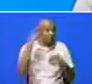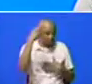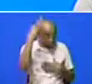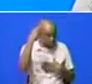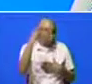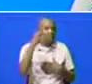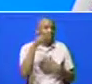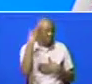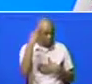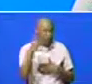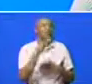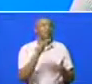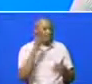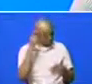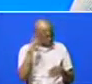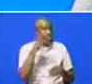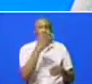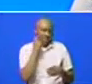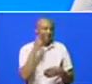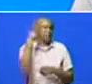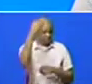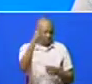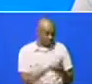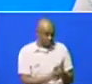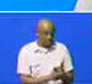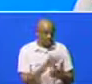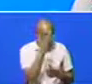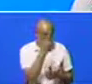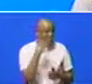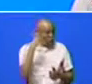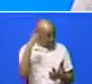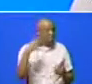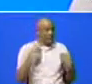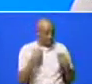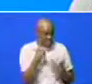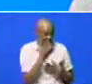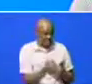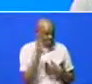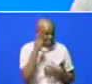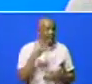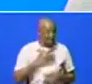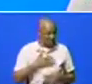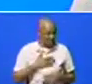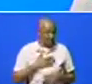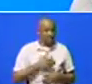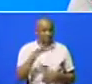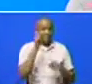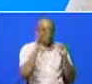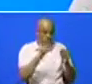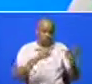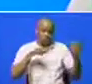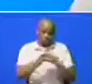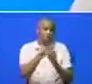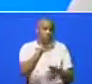very, very promising and actually very exciting. And the dream that we have actually in our minds is that you'll be able to walk into